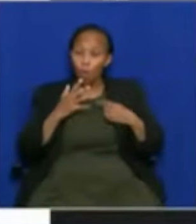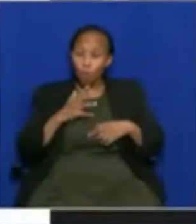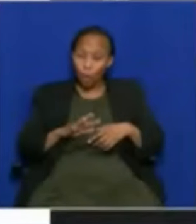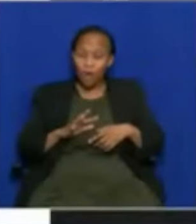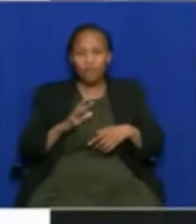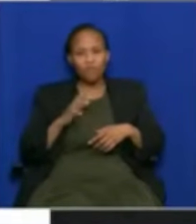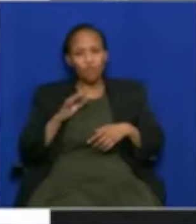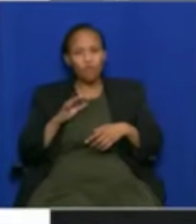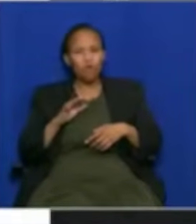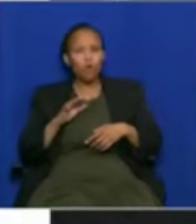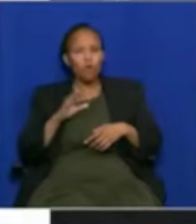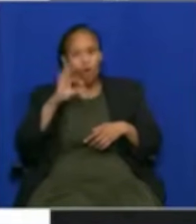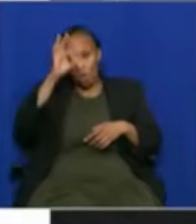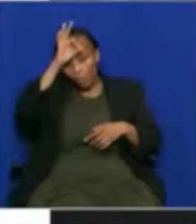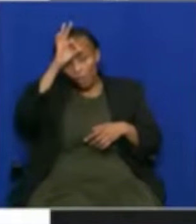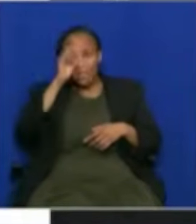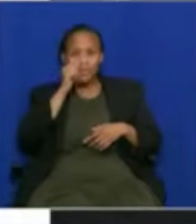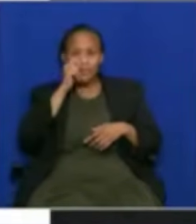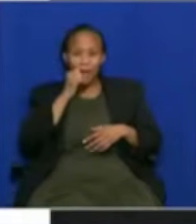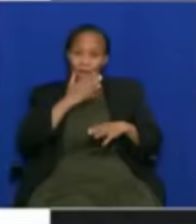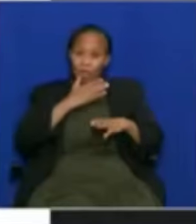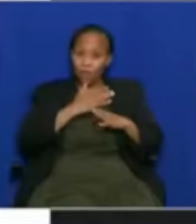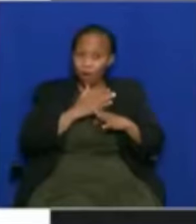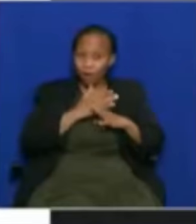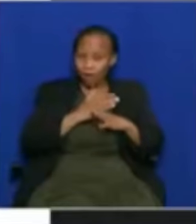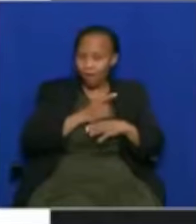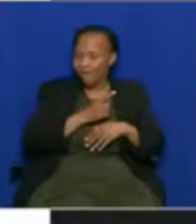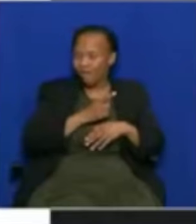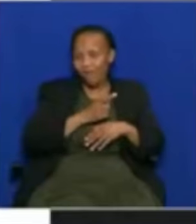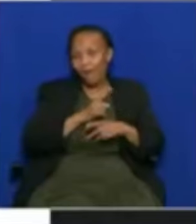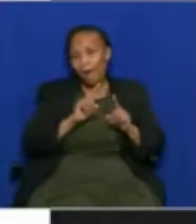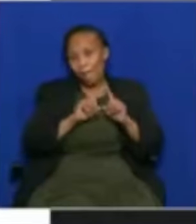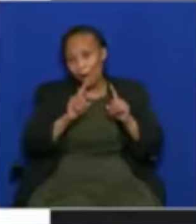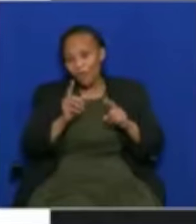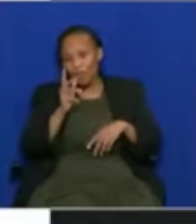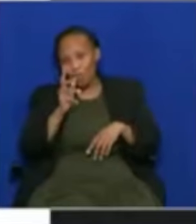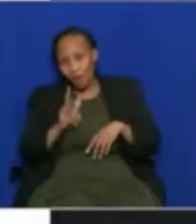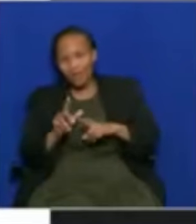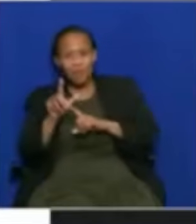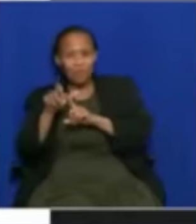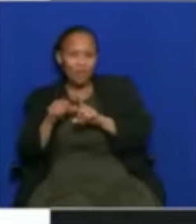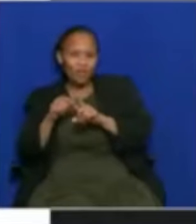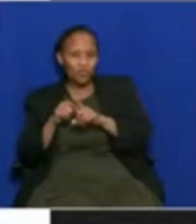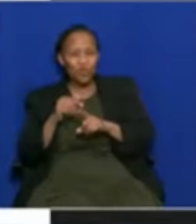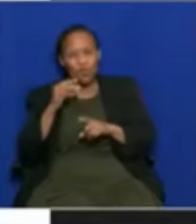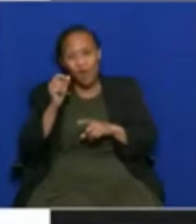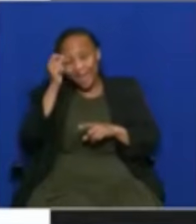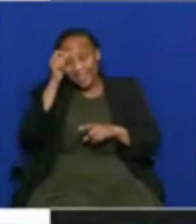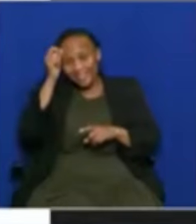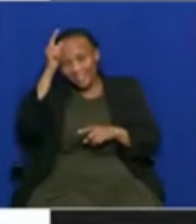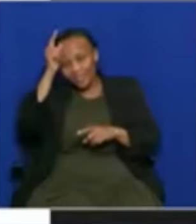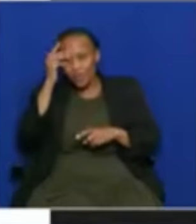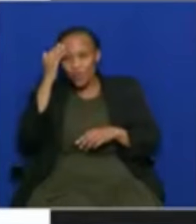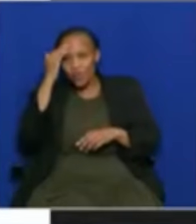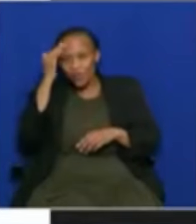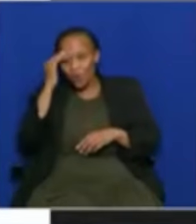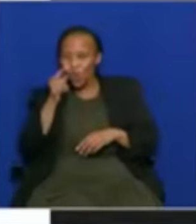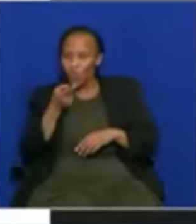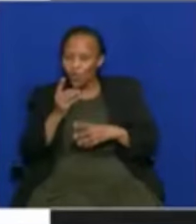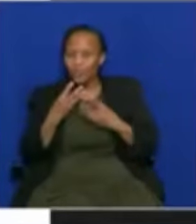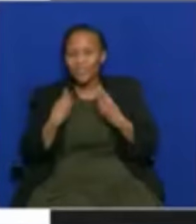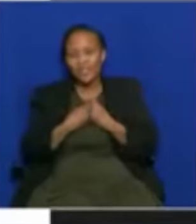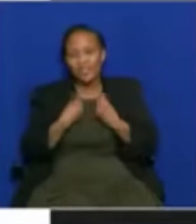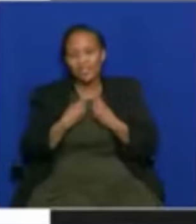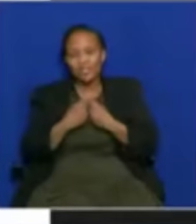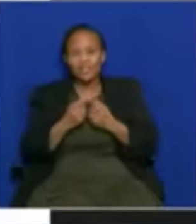a person who knows those things and understands those things. The management of effective functioning